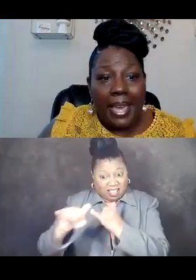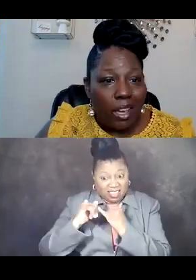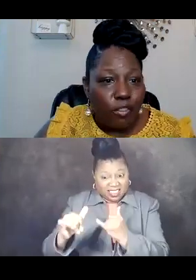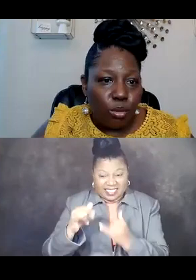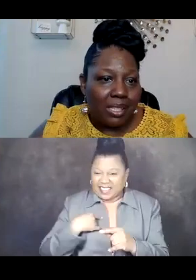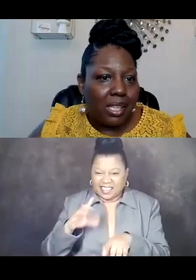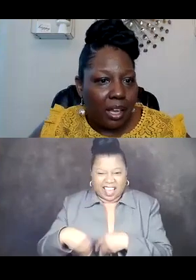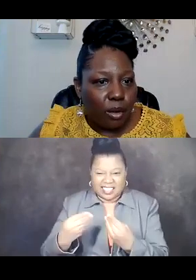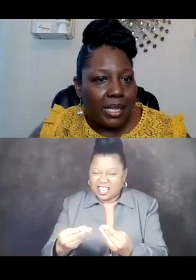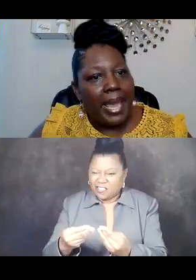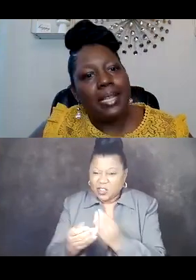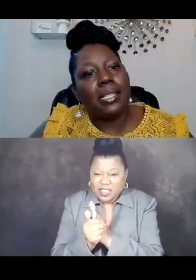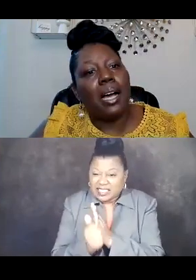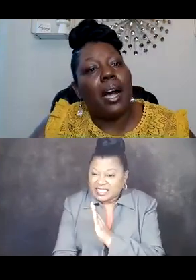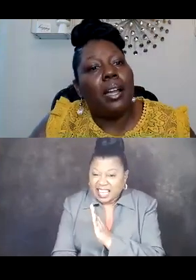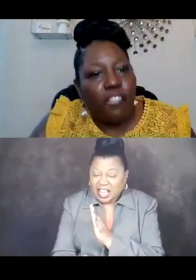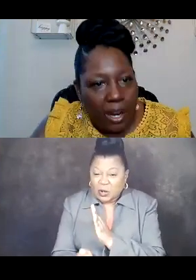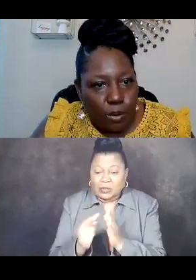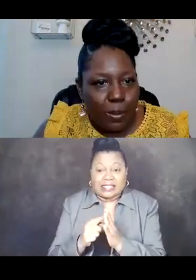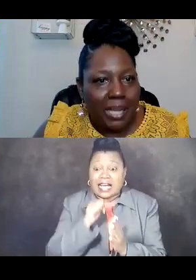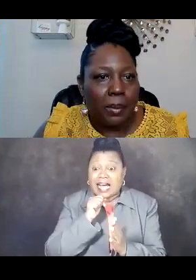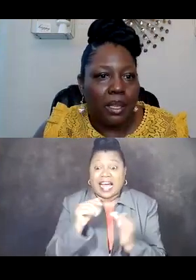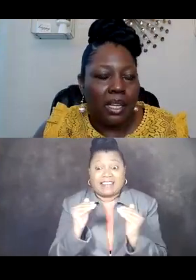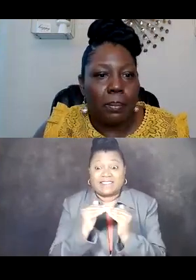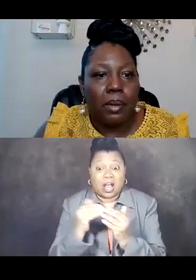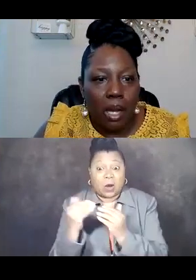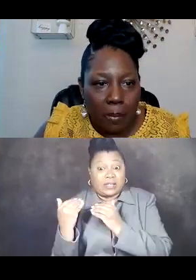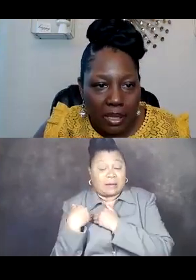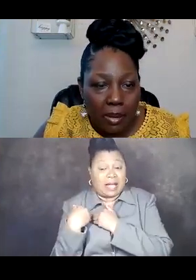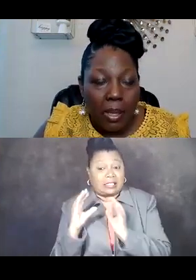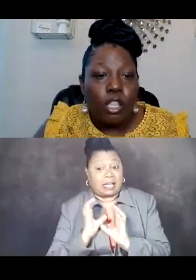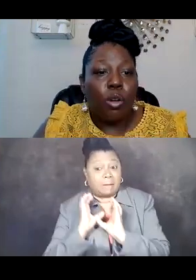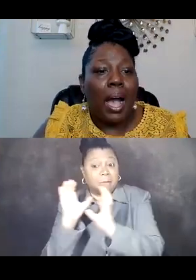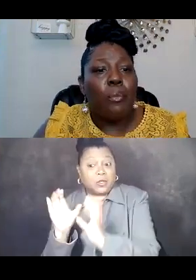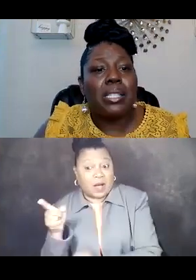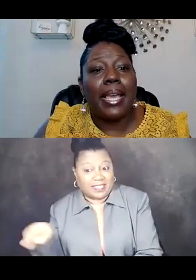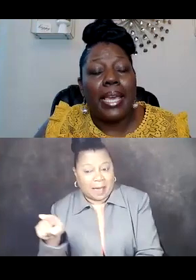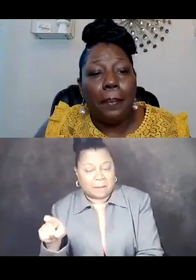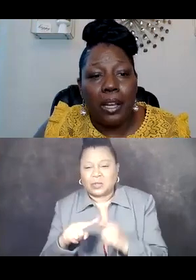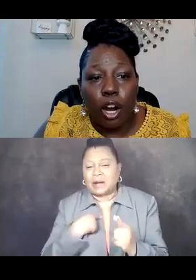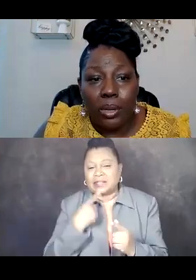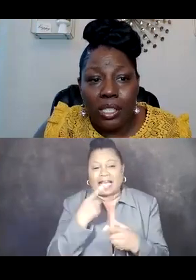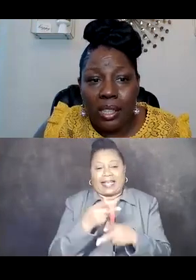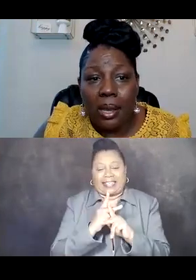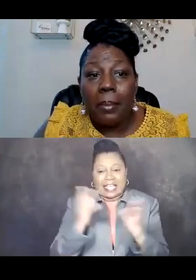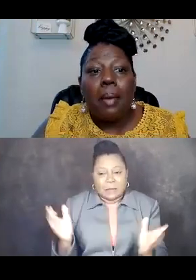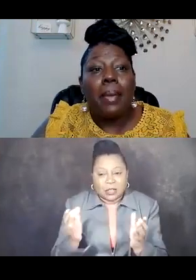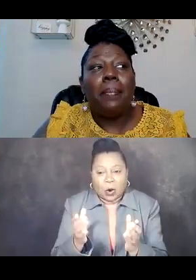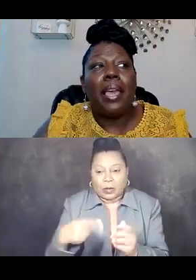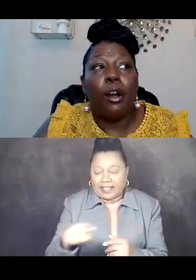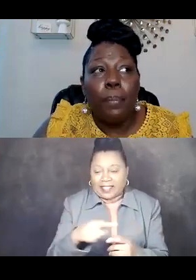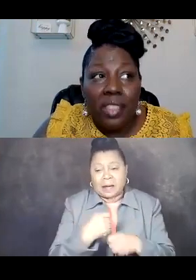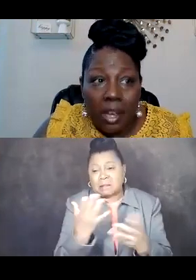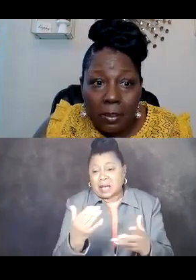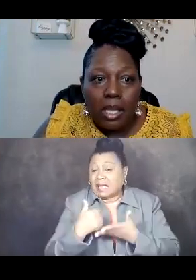they can't give you the skills, and it's an unfair responsibility to put up on them. So I would say keep encouraging them,